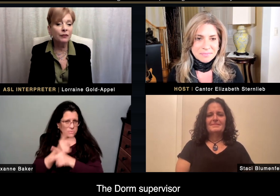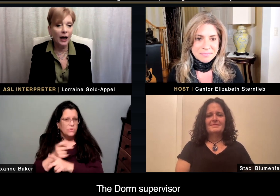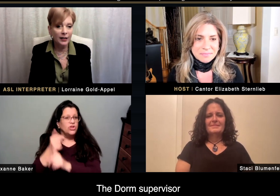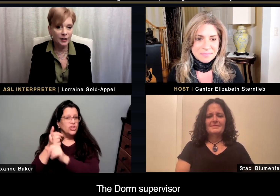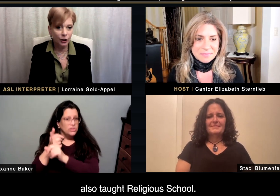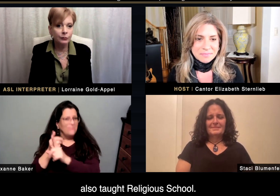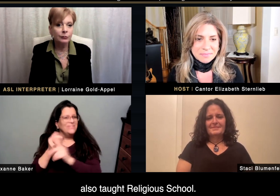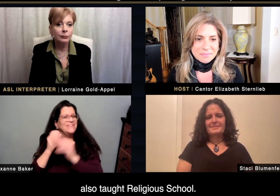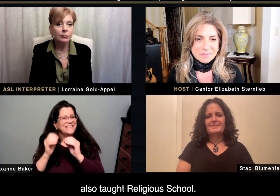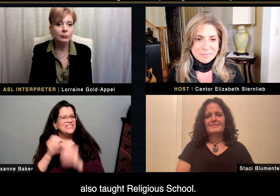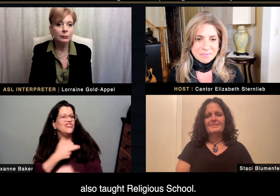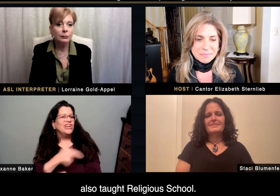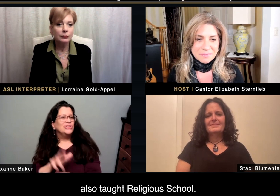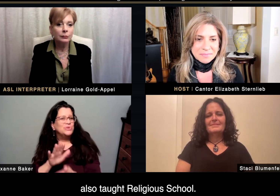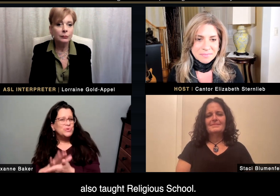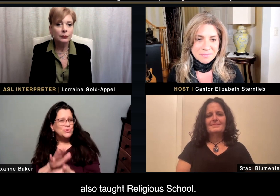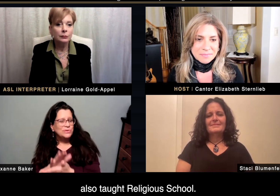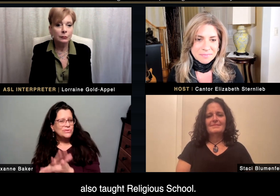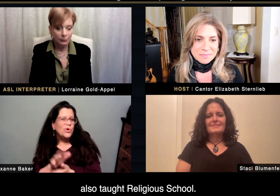The supervisor